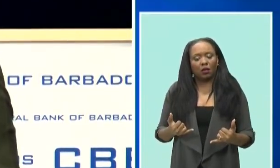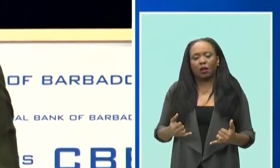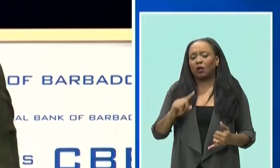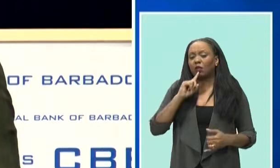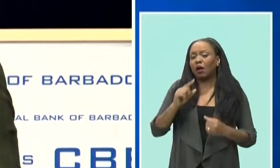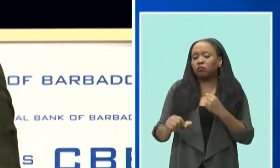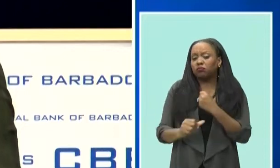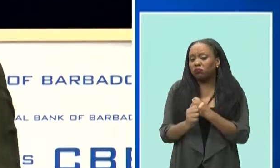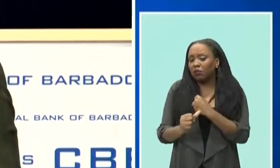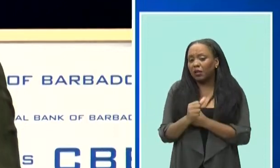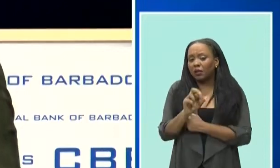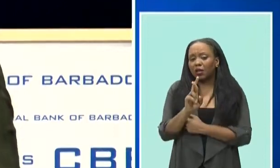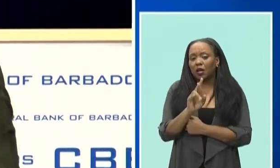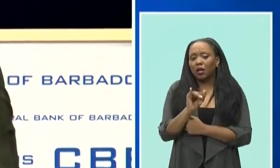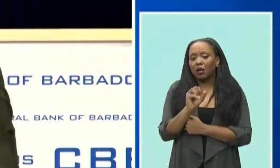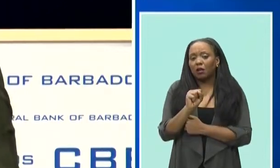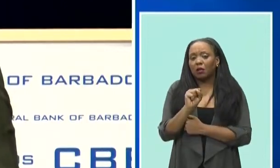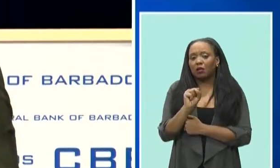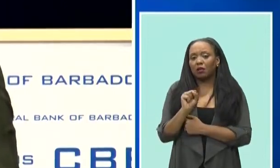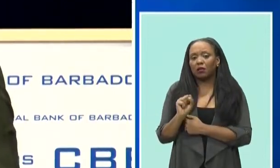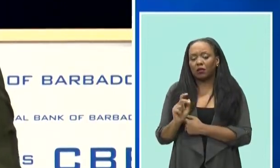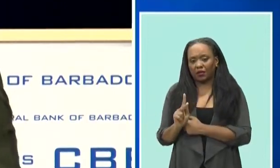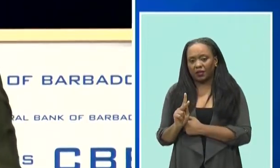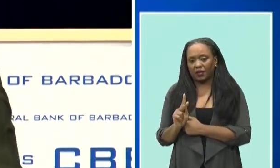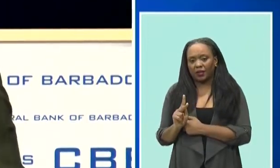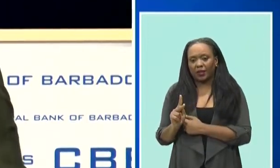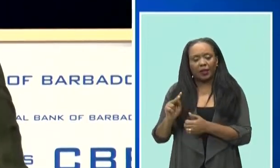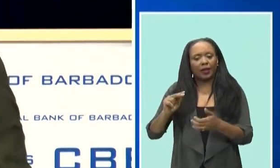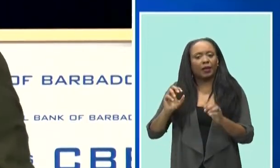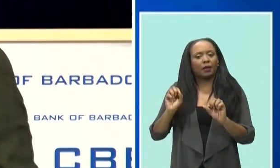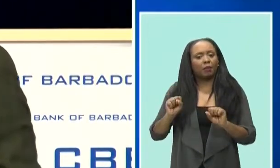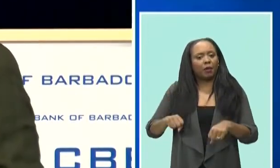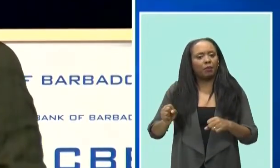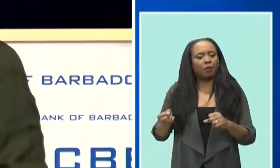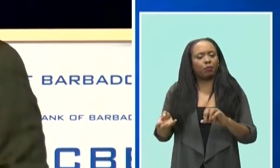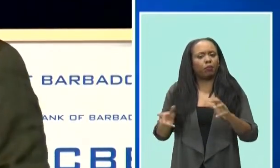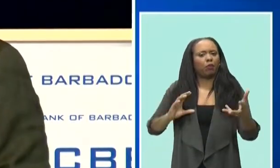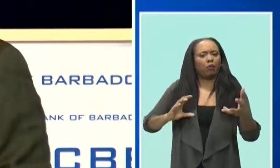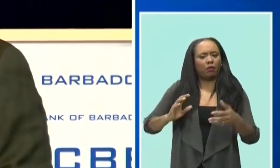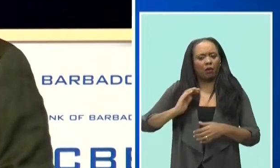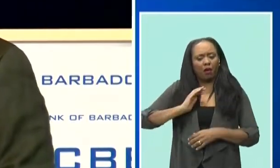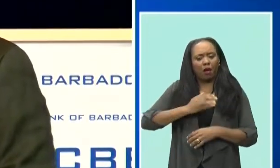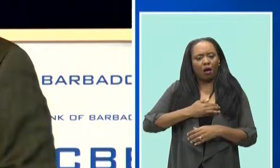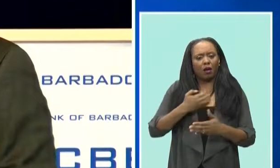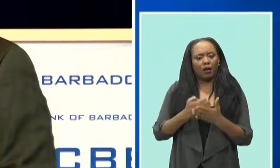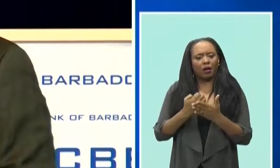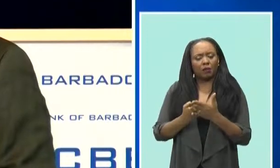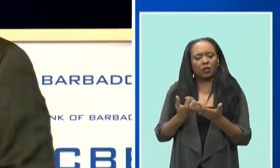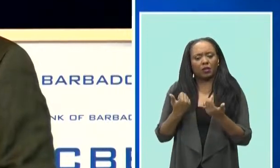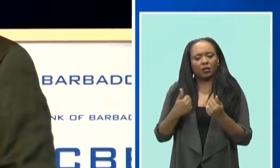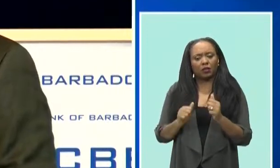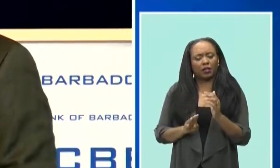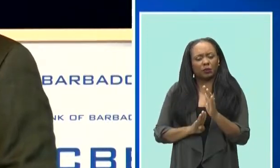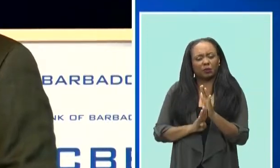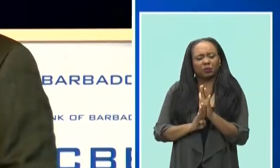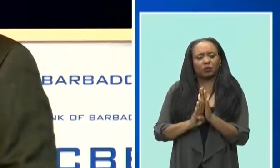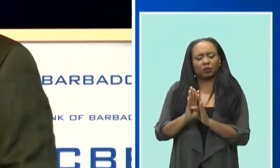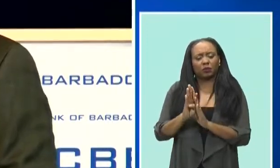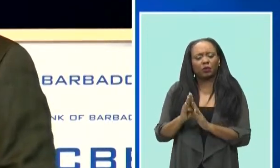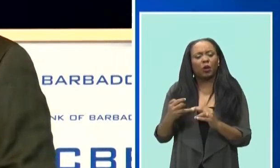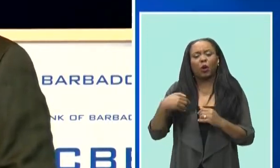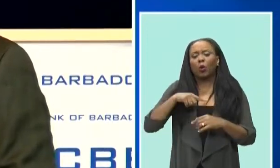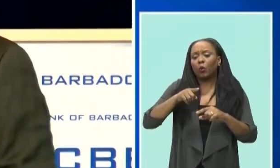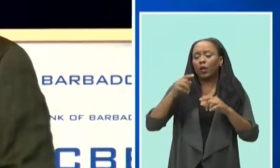risk that could offset our economic recovery efforts. Much emphasis has been placed on solar energy,